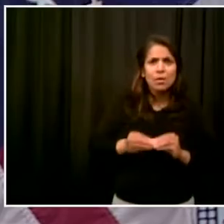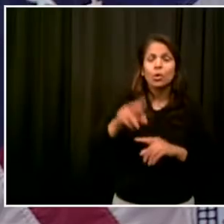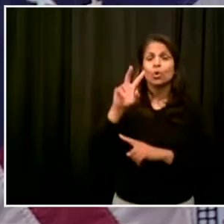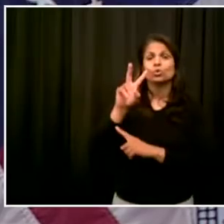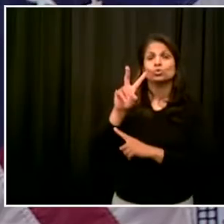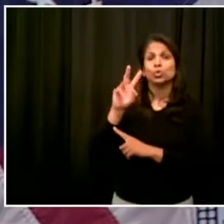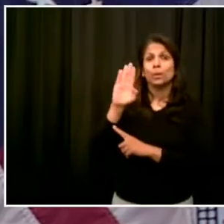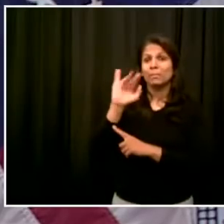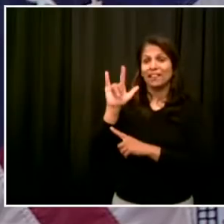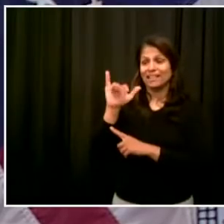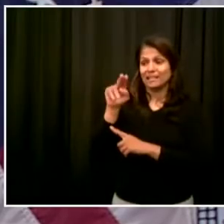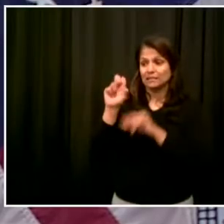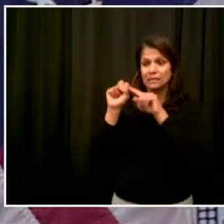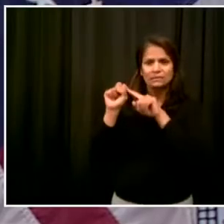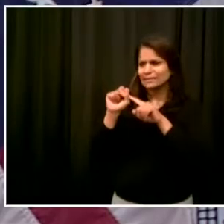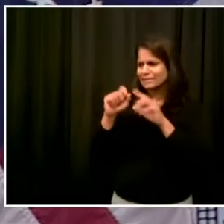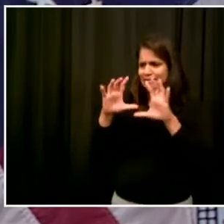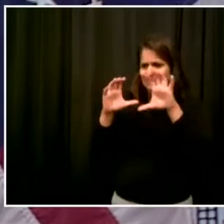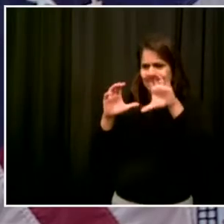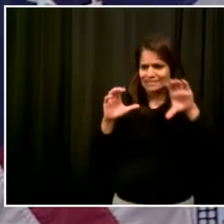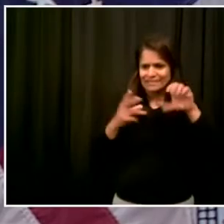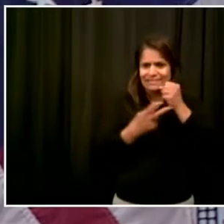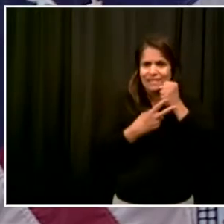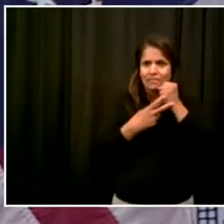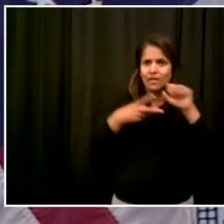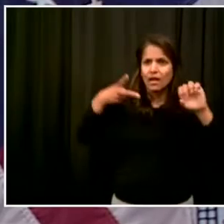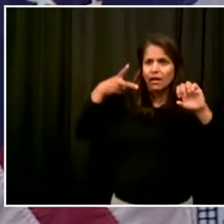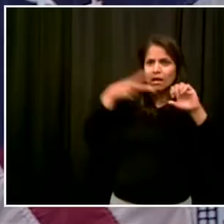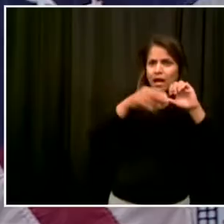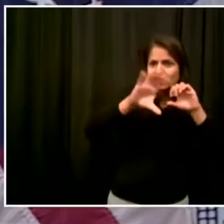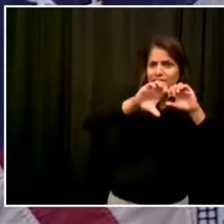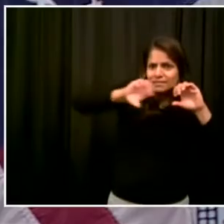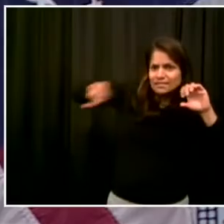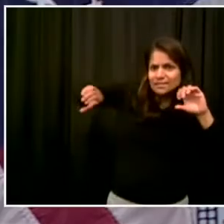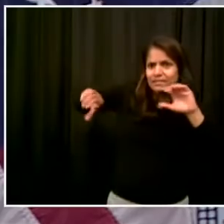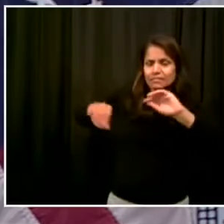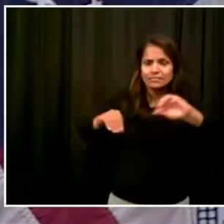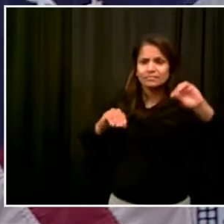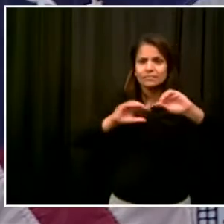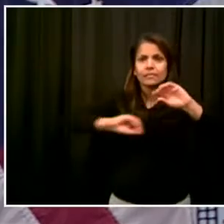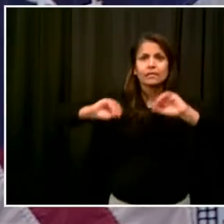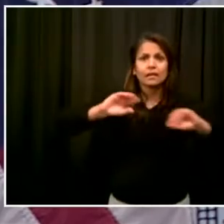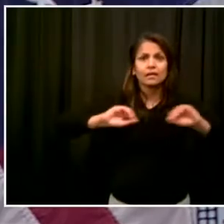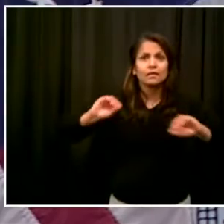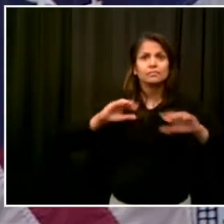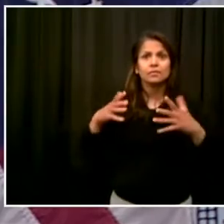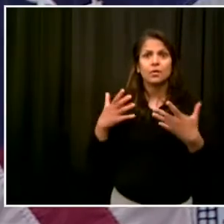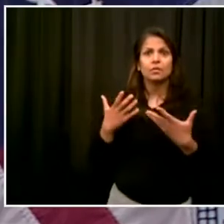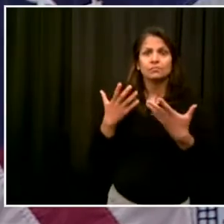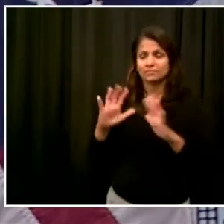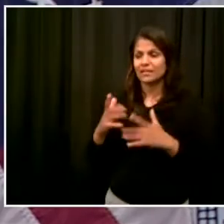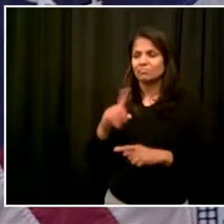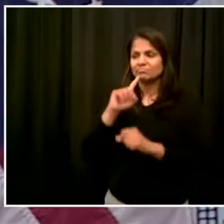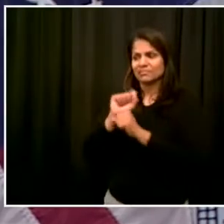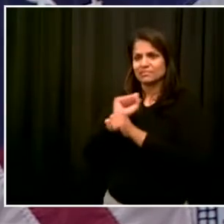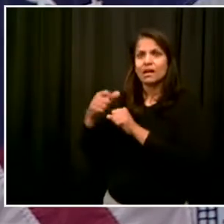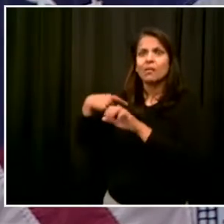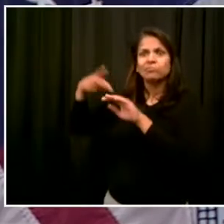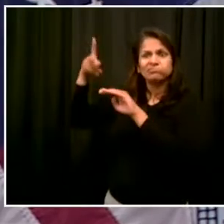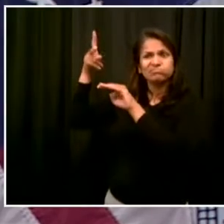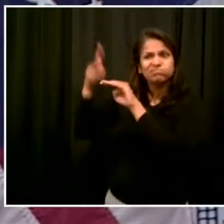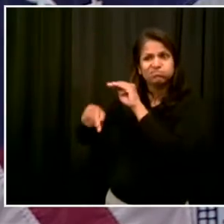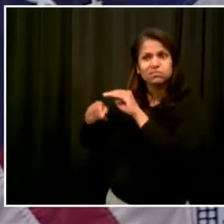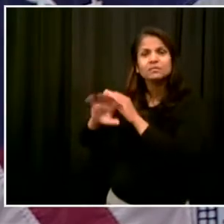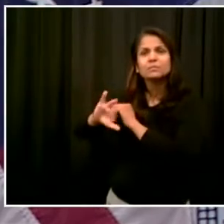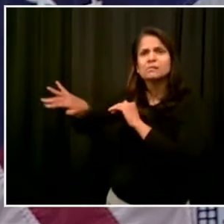find ways to save. Now we're in the process of finding another $1 billion, and we're working with the City Council on that. The administration